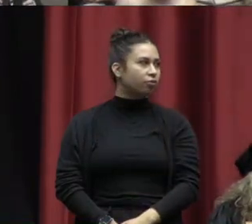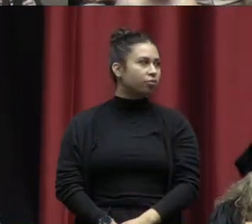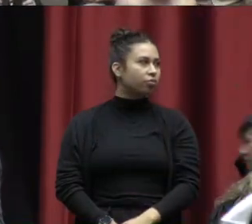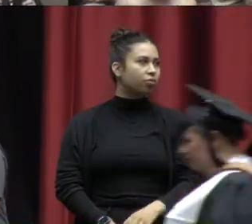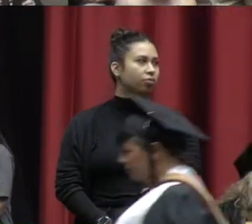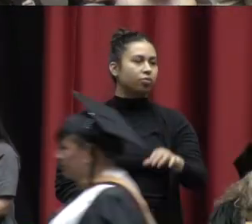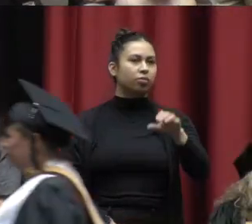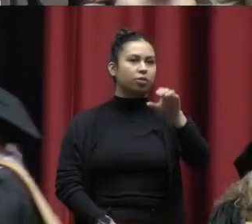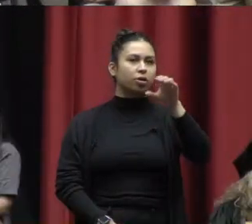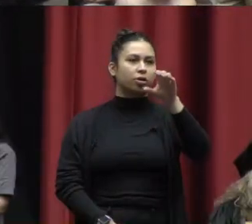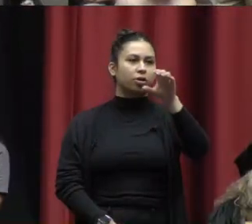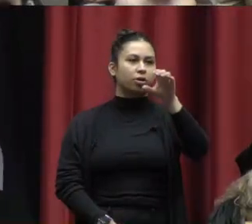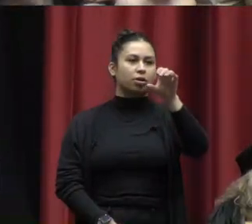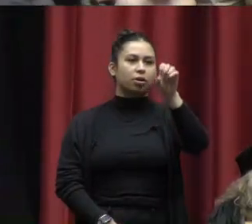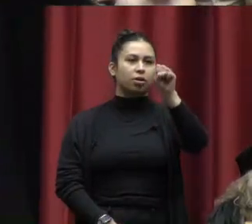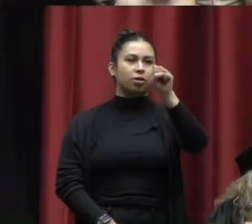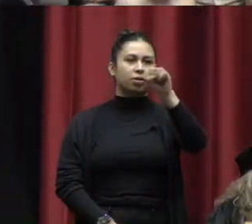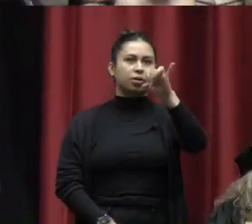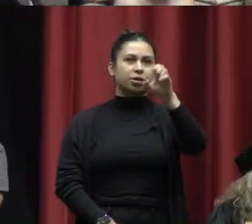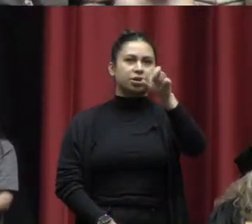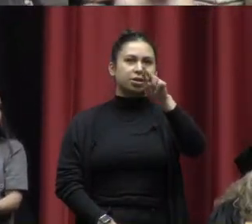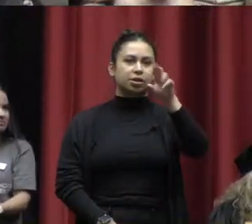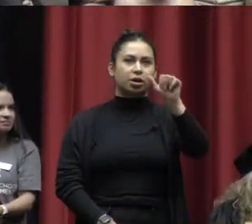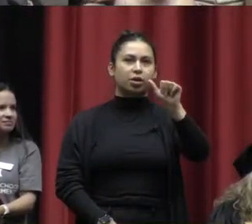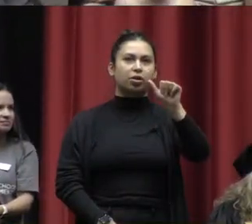Sierra Lords.